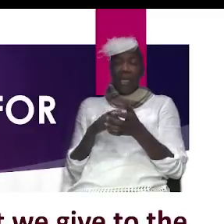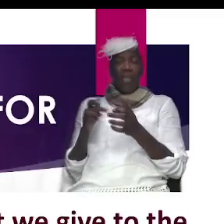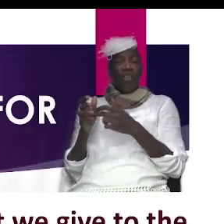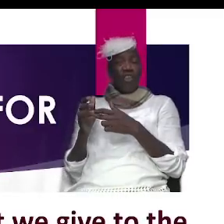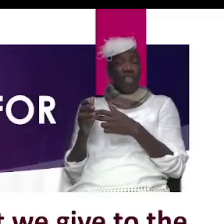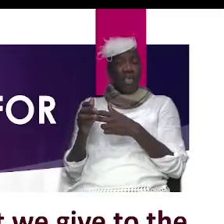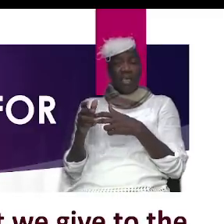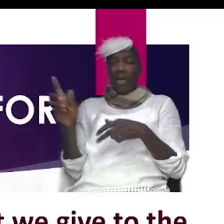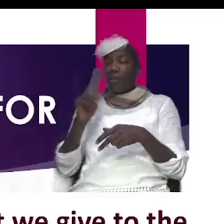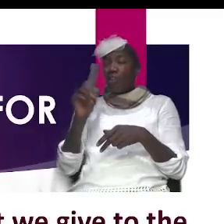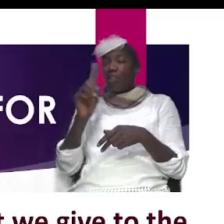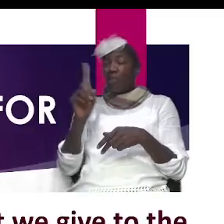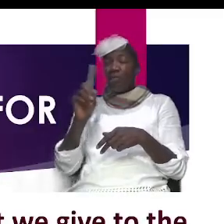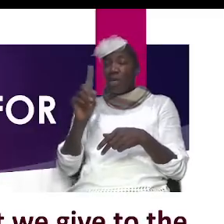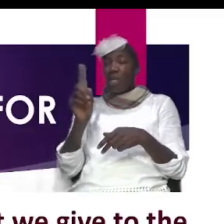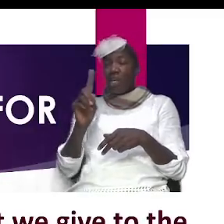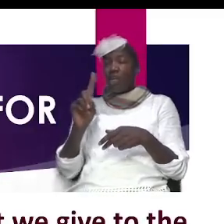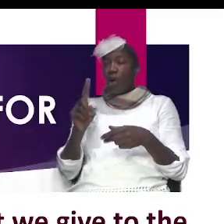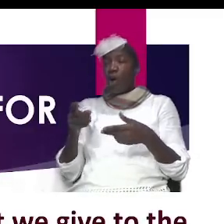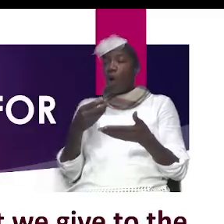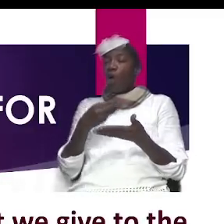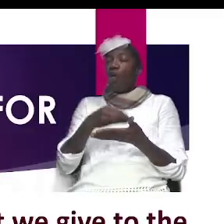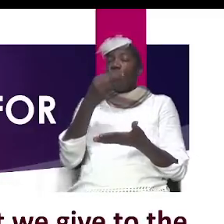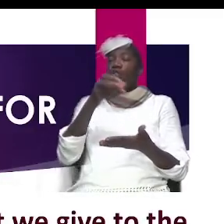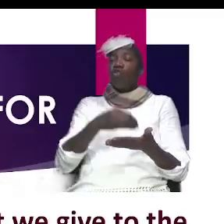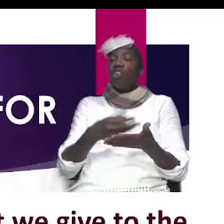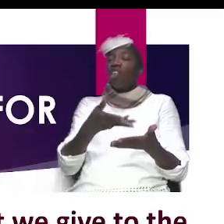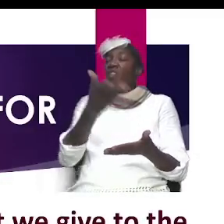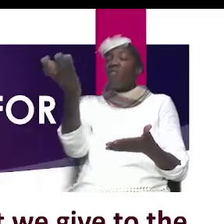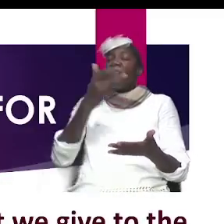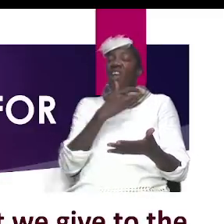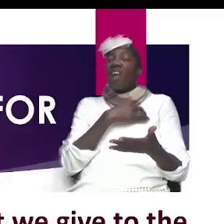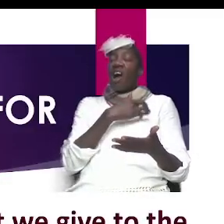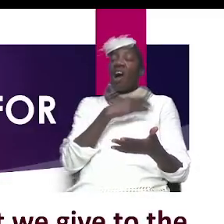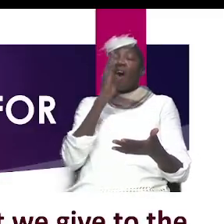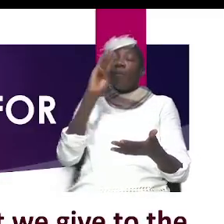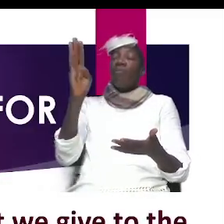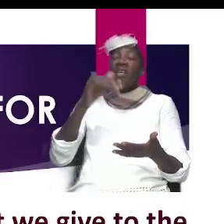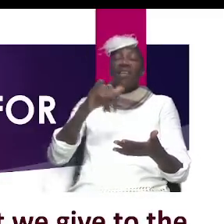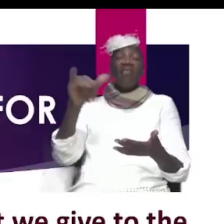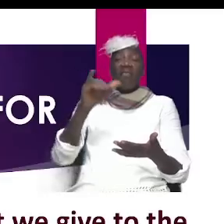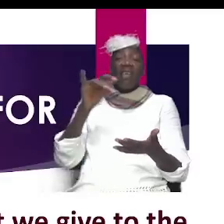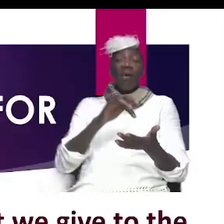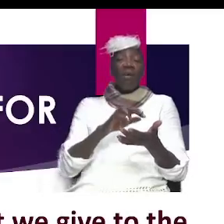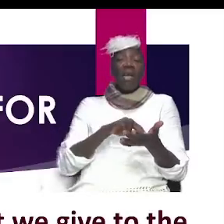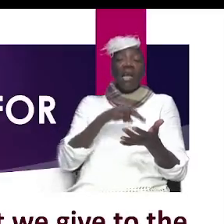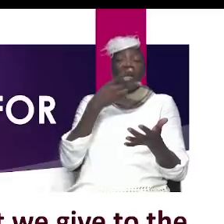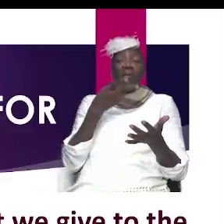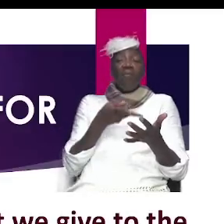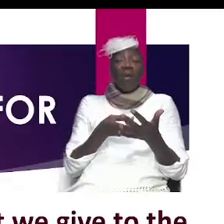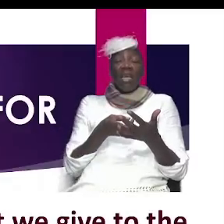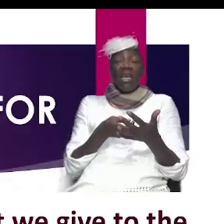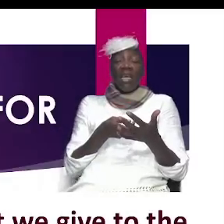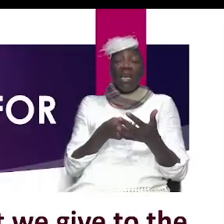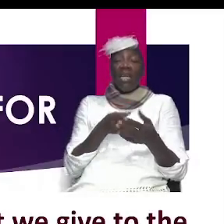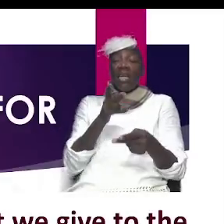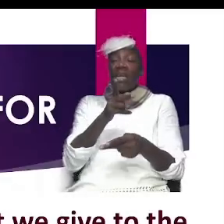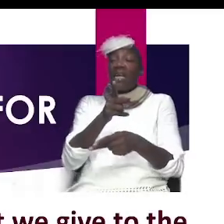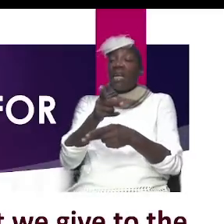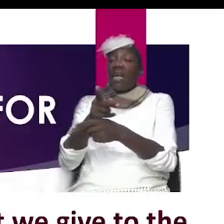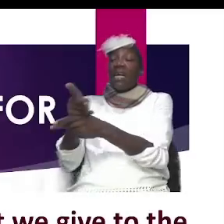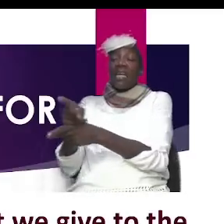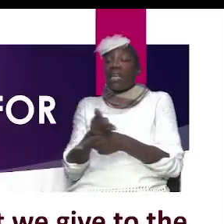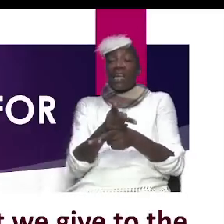and said, where your treasure is, there your heart will be also. What Jesus was saying is that, look here, be careful where you put